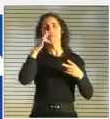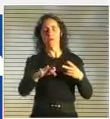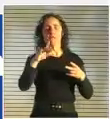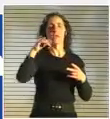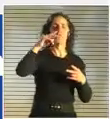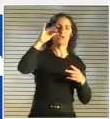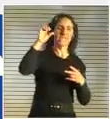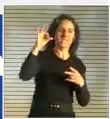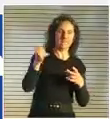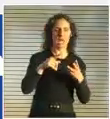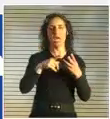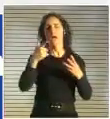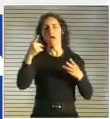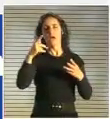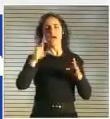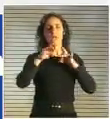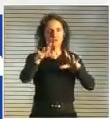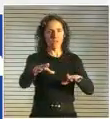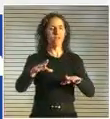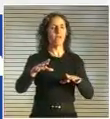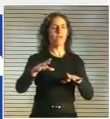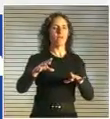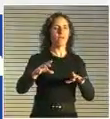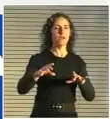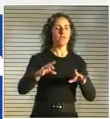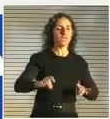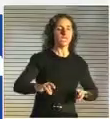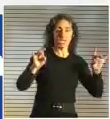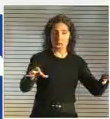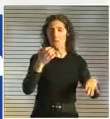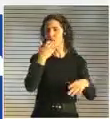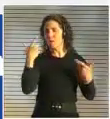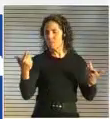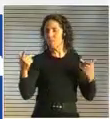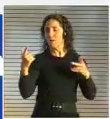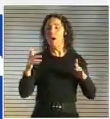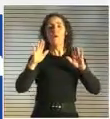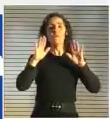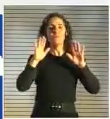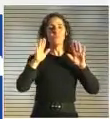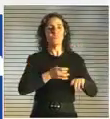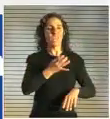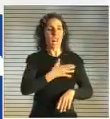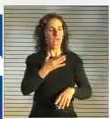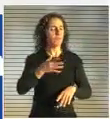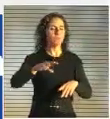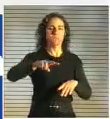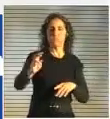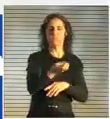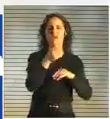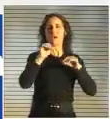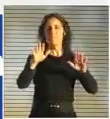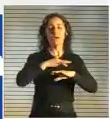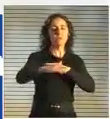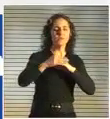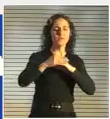group really contributing to, what are the facts? How can we make ocean sustainability happen faster?